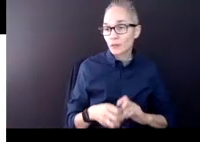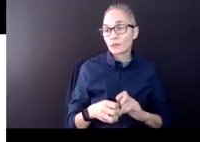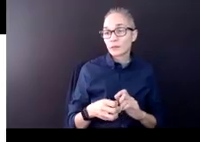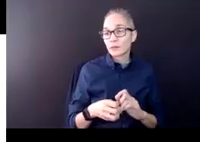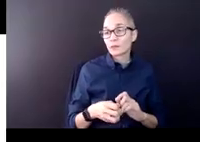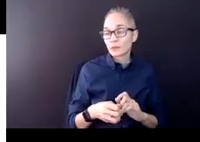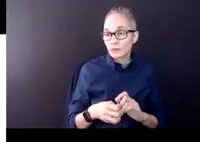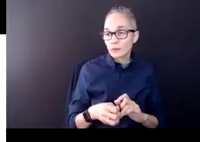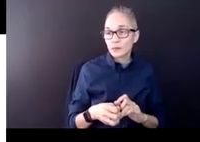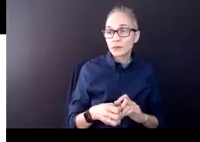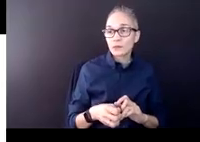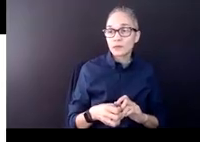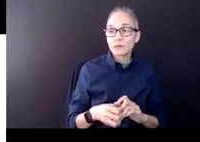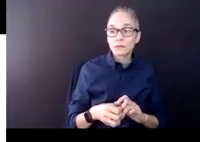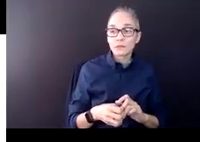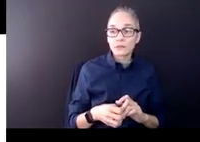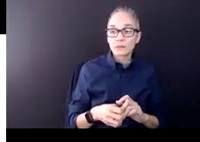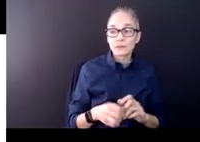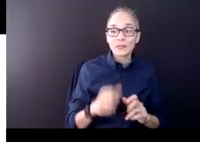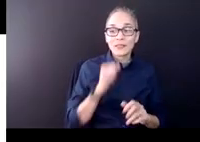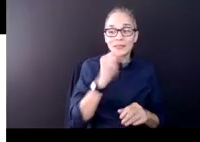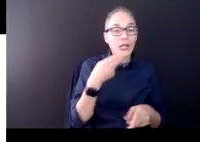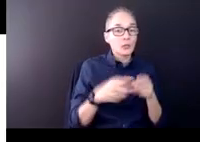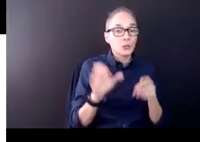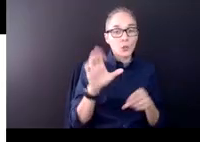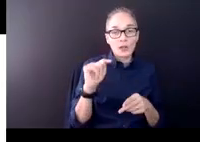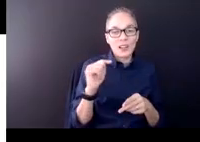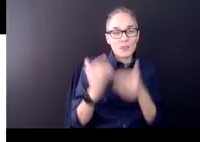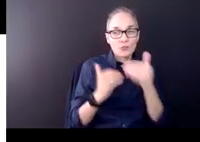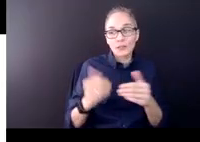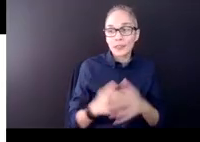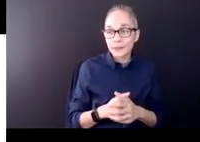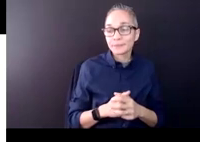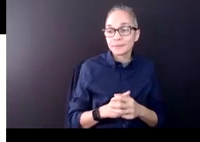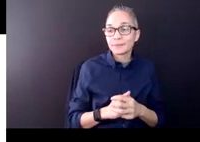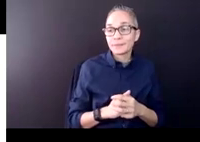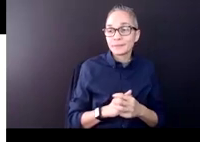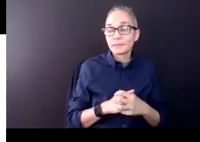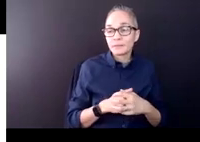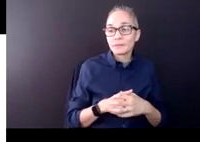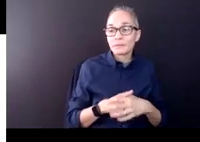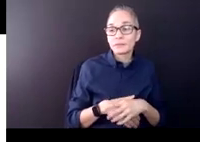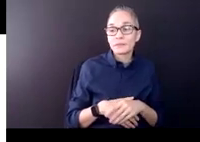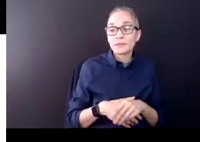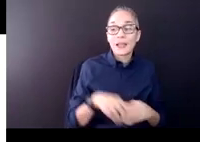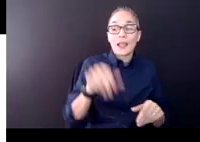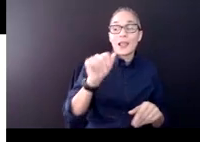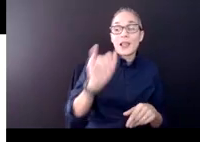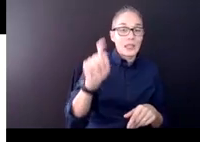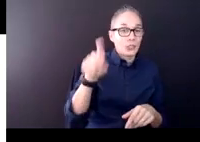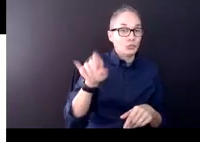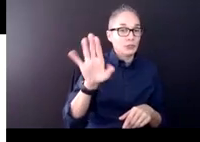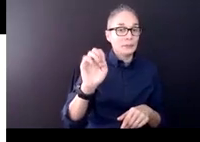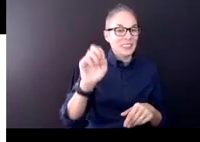Not using it to shortcut the process, but to deepen it. AI disclosure should be